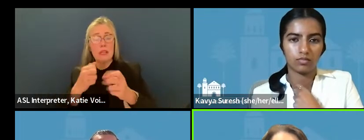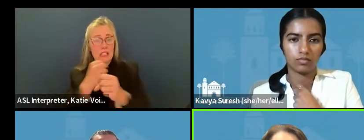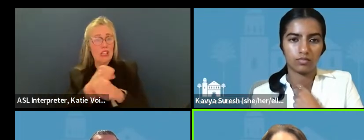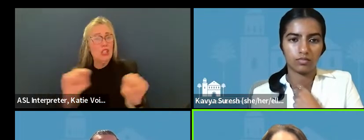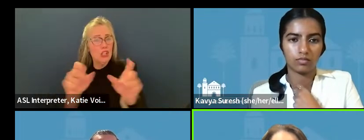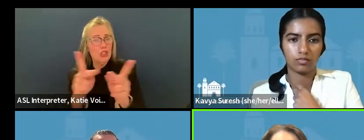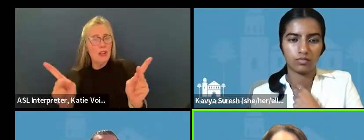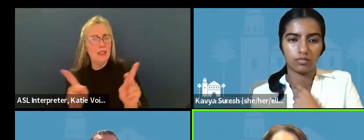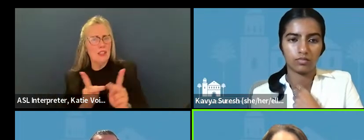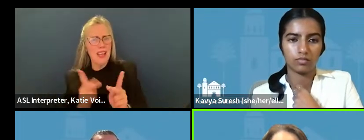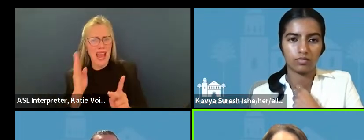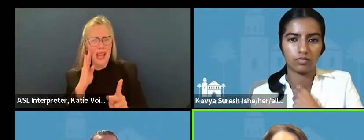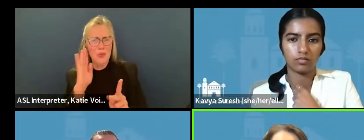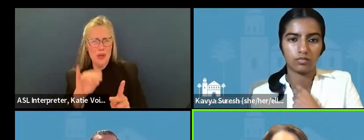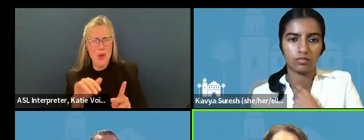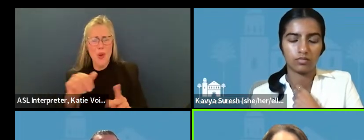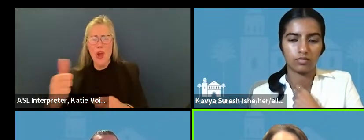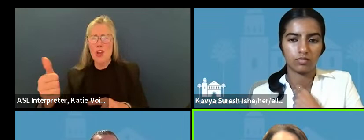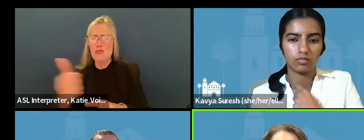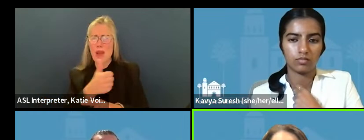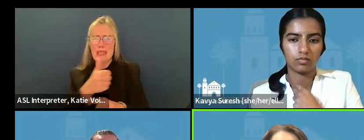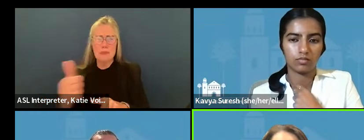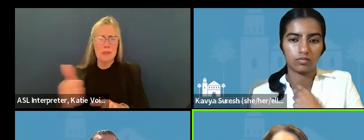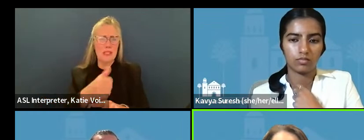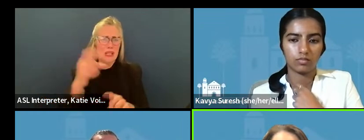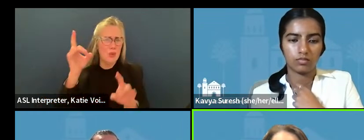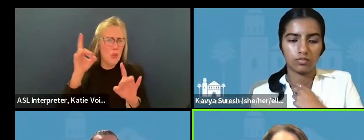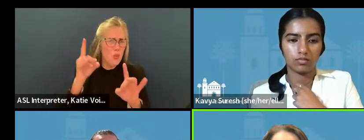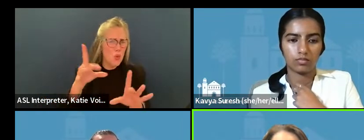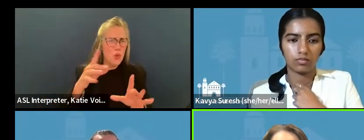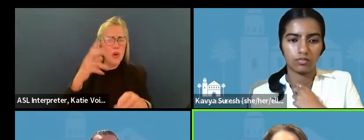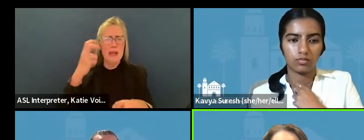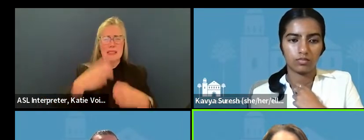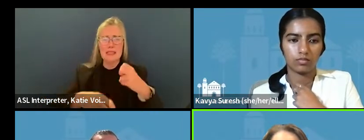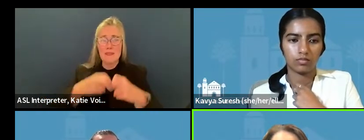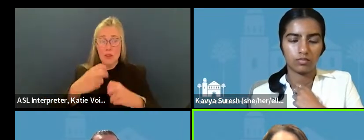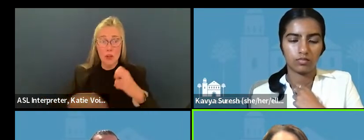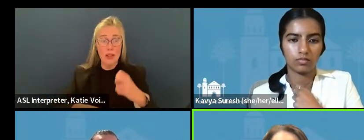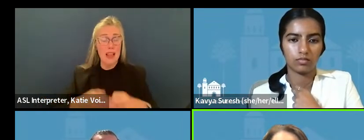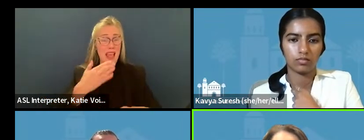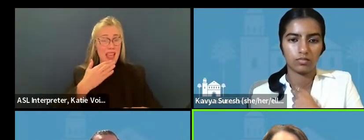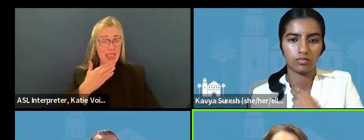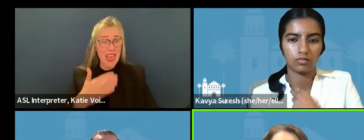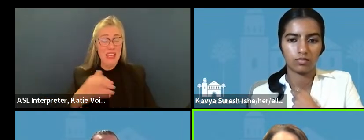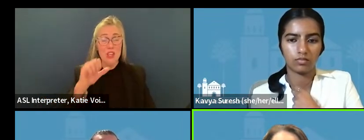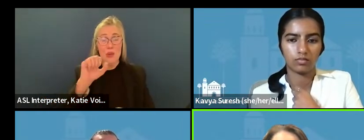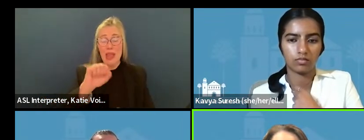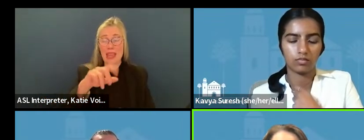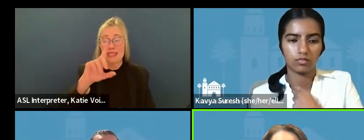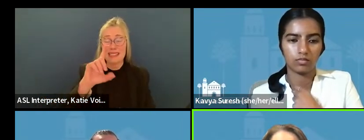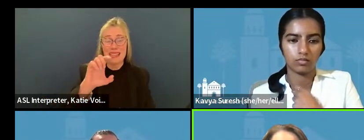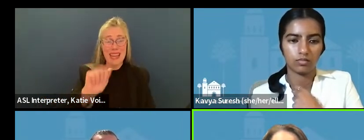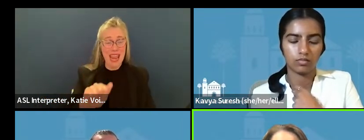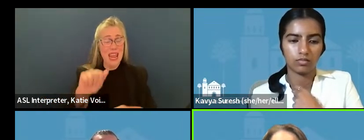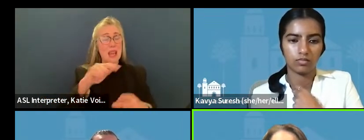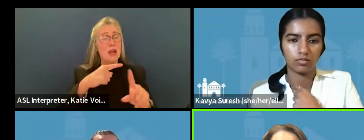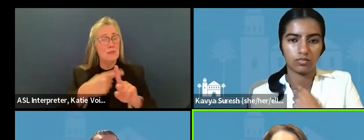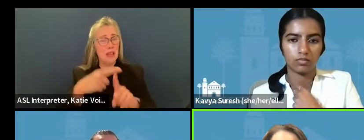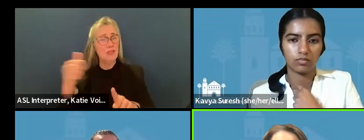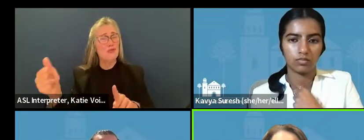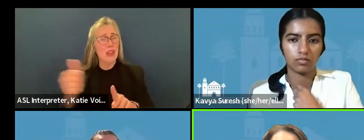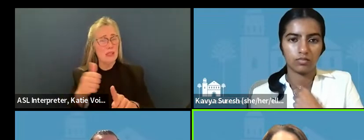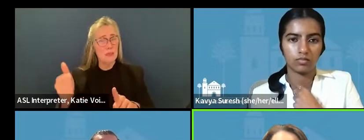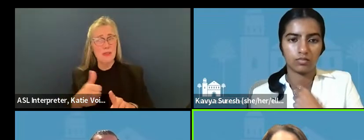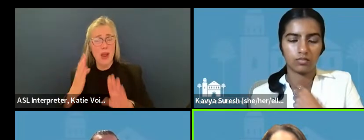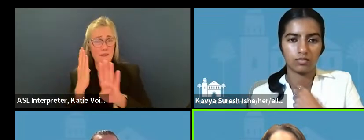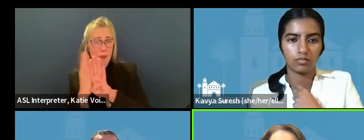thank MTD and STA for getting their buses to our schools during the evacuation yesterday, and we are still continuing